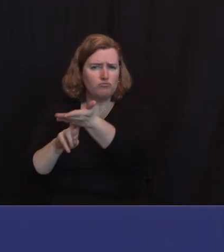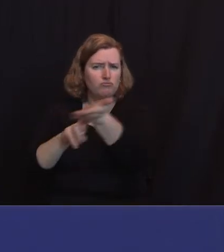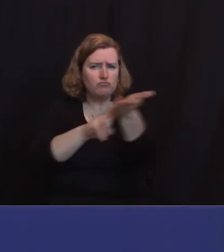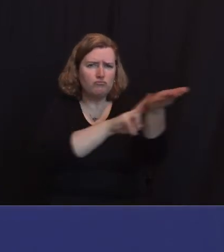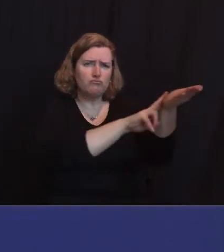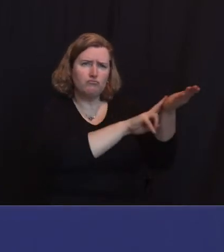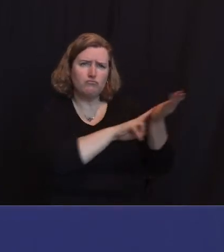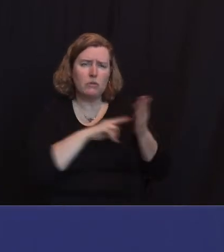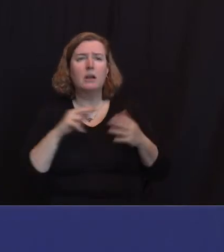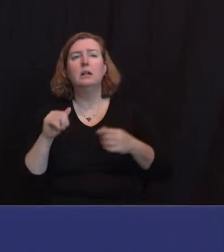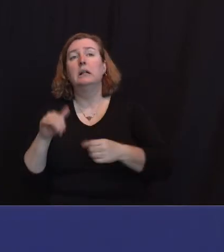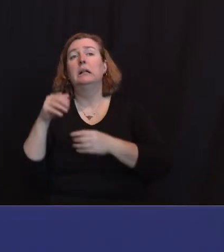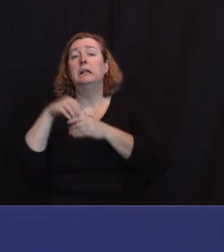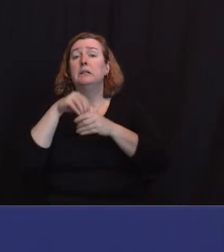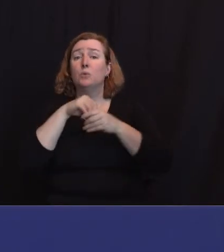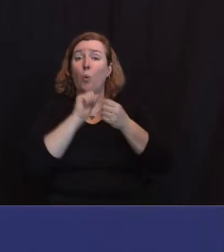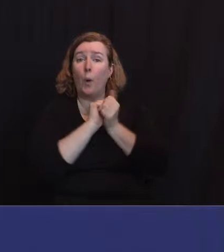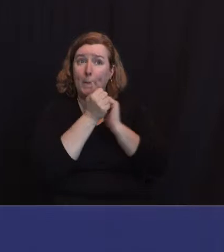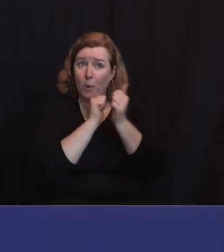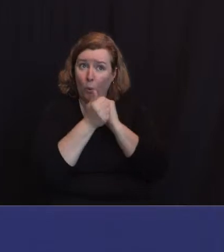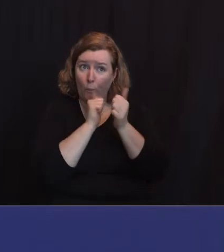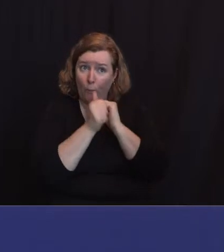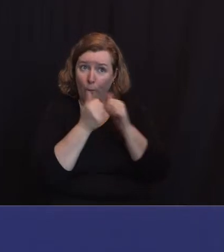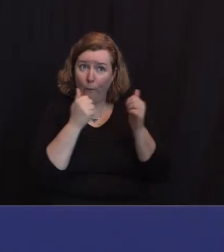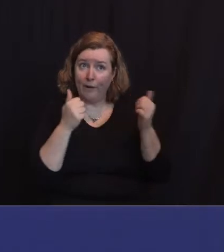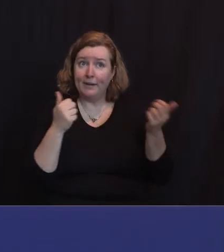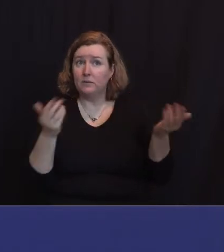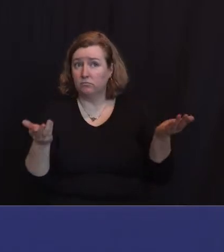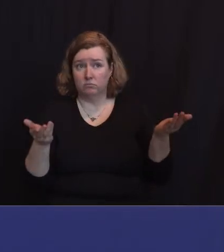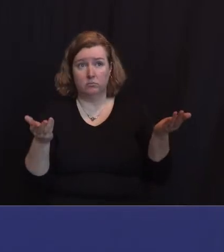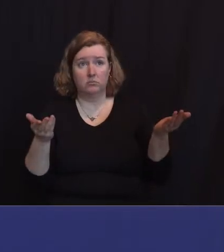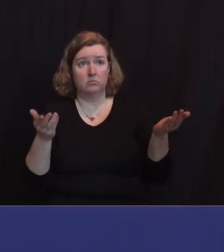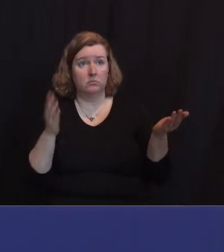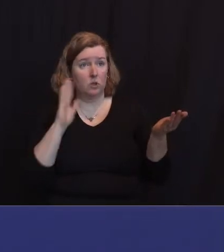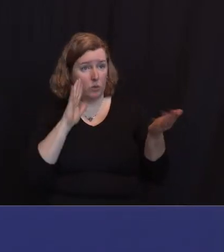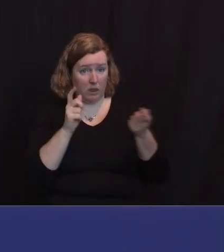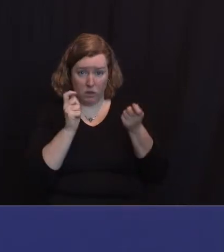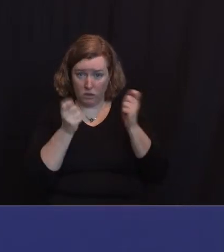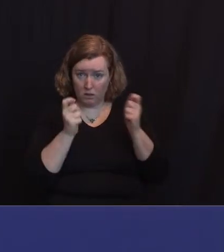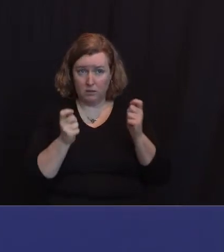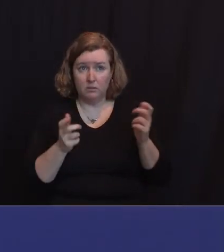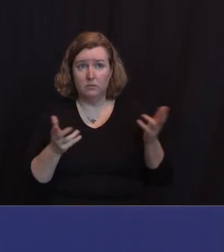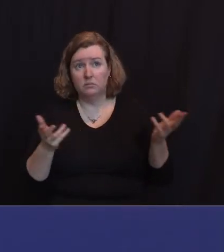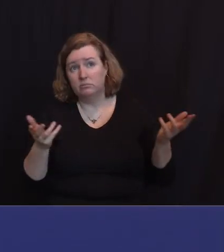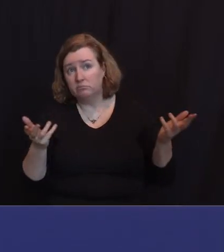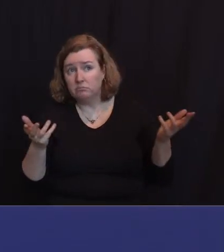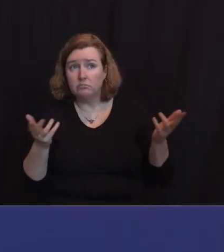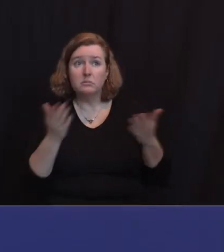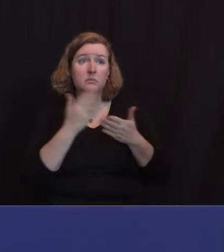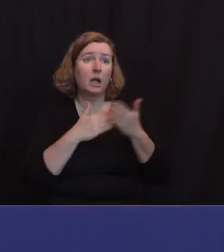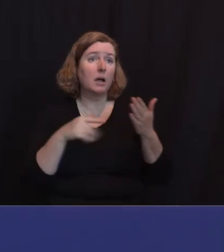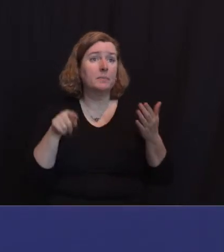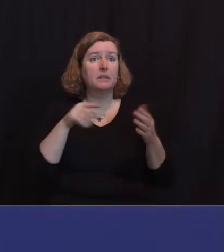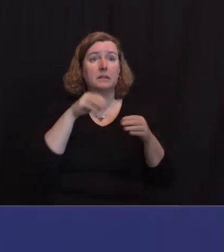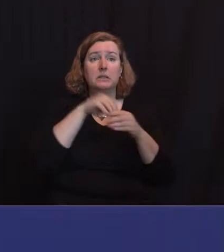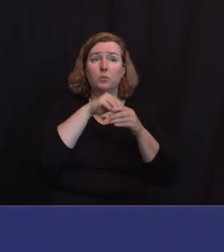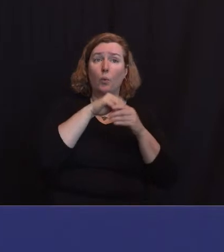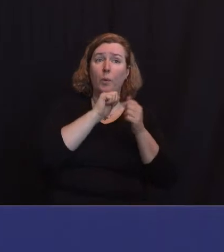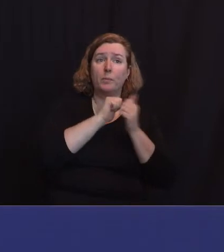sports. We decided not to put them in the remarks. Am I right? We're still going to do that, Paramount. We're going to tweak some indoor sports